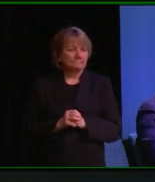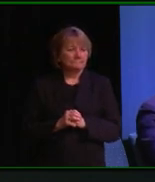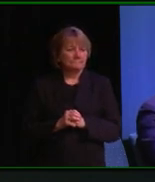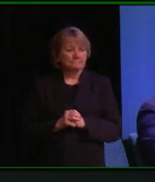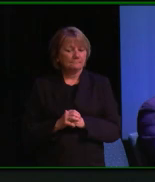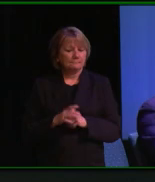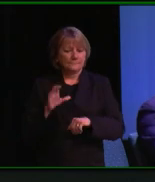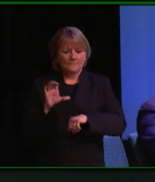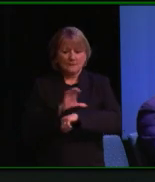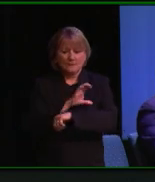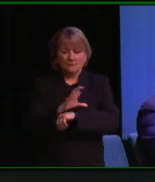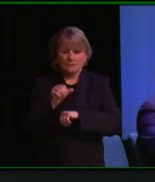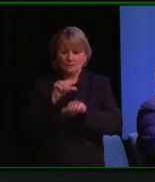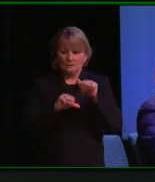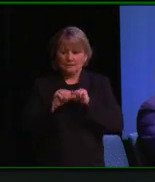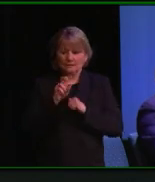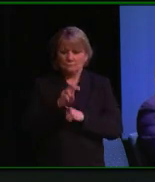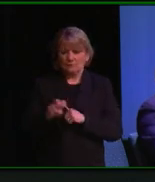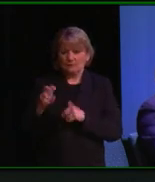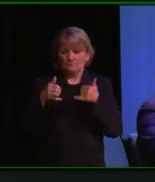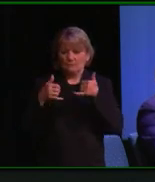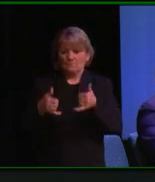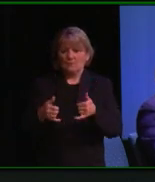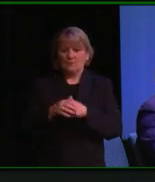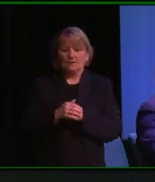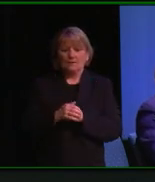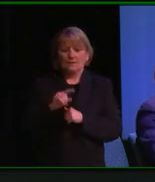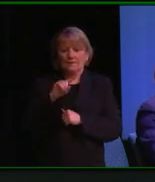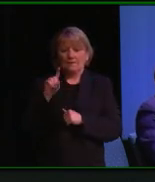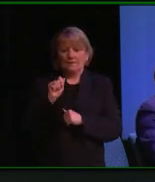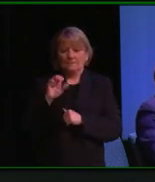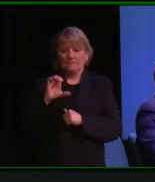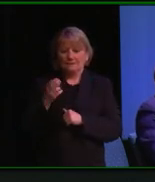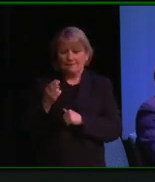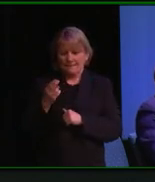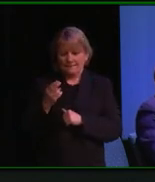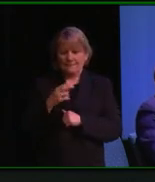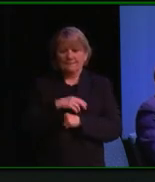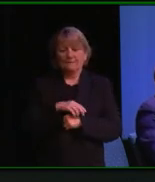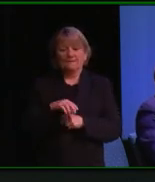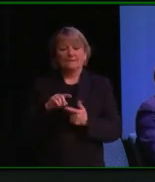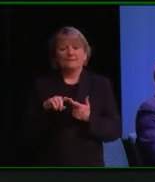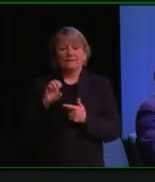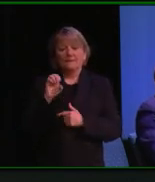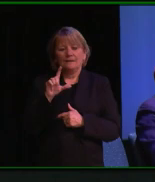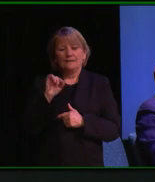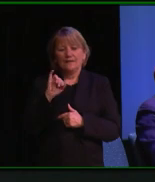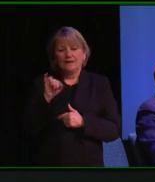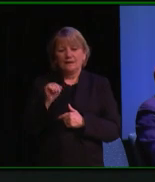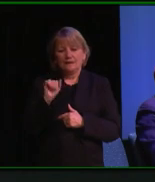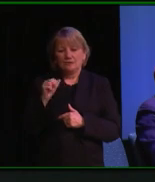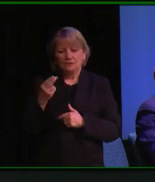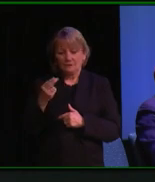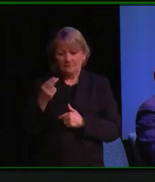The Computer Science Transfer Award goes to Zachary Furtado, Elijah